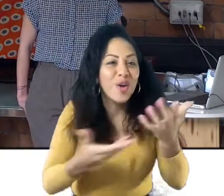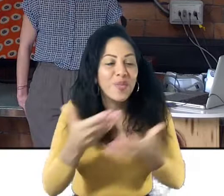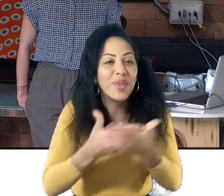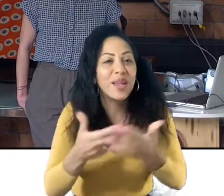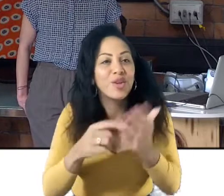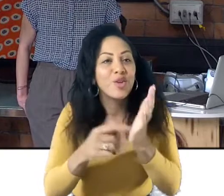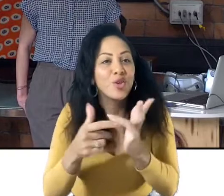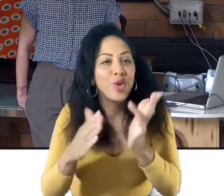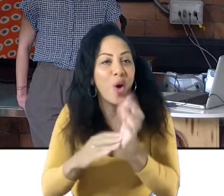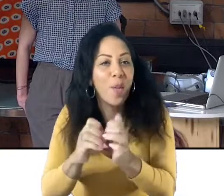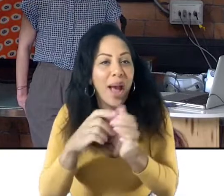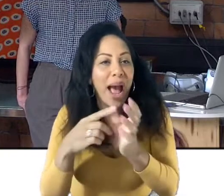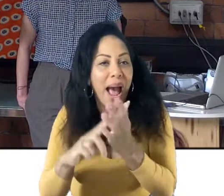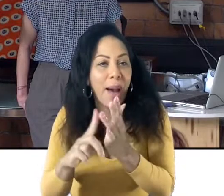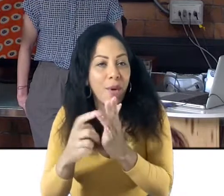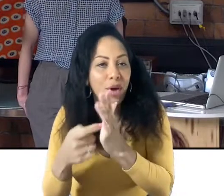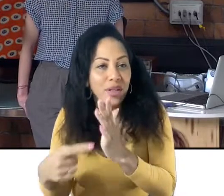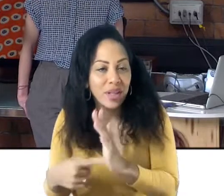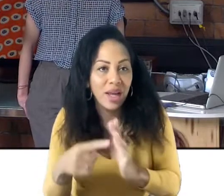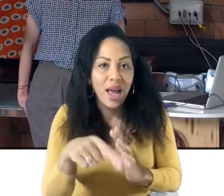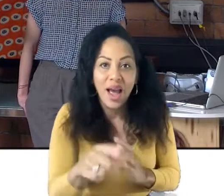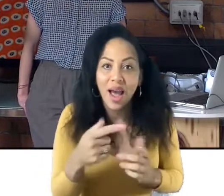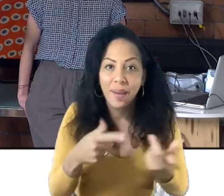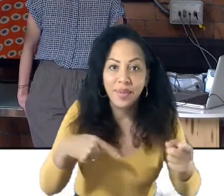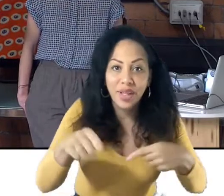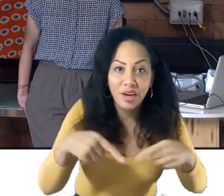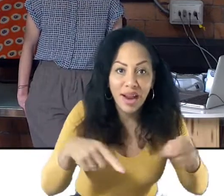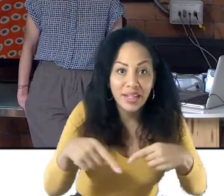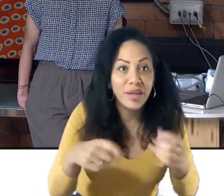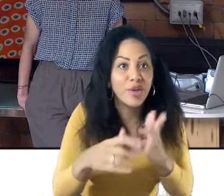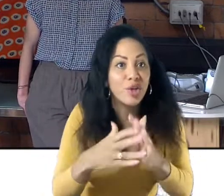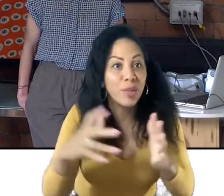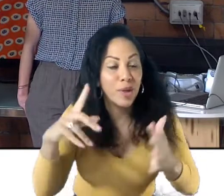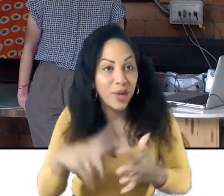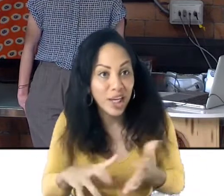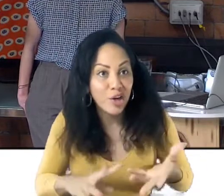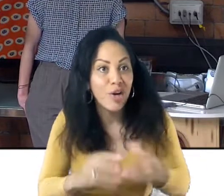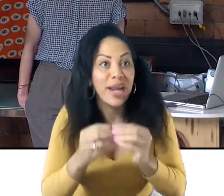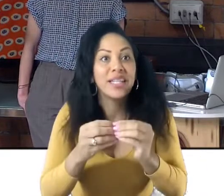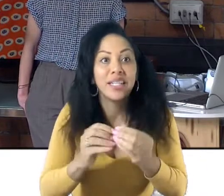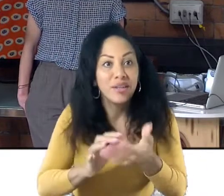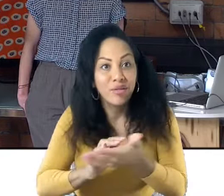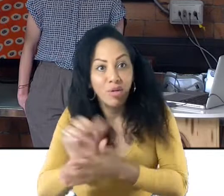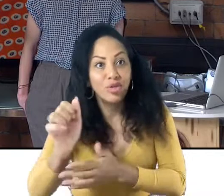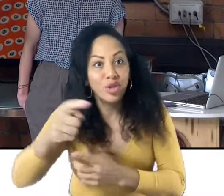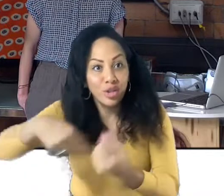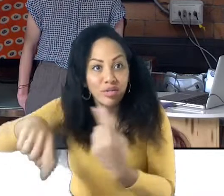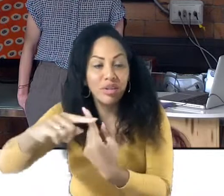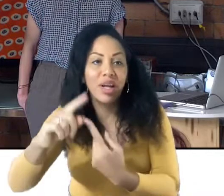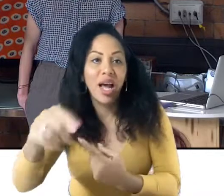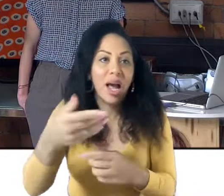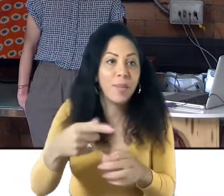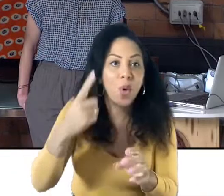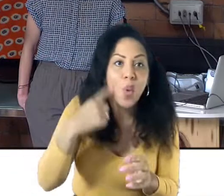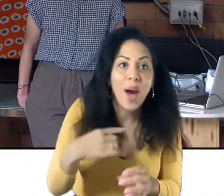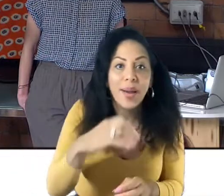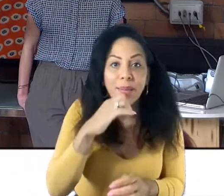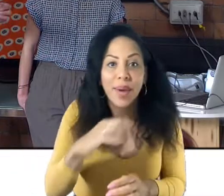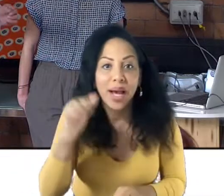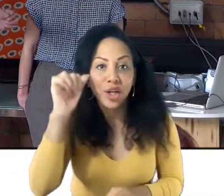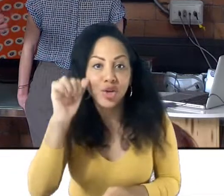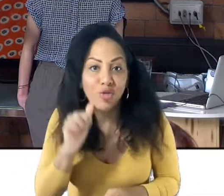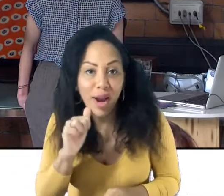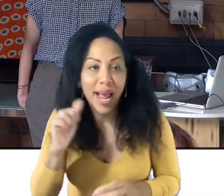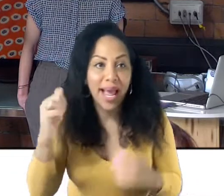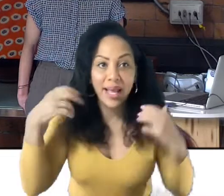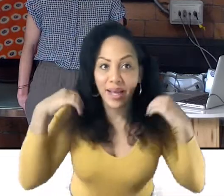I'm the director of the Digital Cultures Research Centre at UWE. I am a white man in his early 50s with greying hair and a short beard, wearing